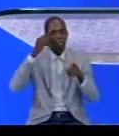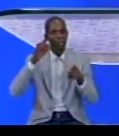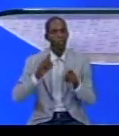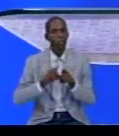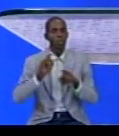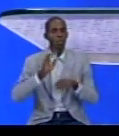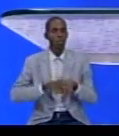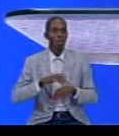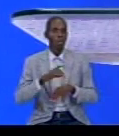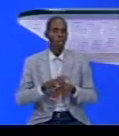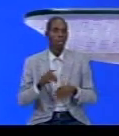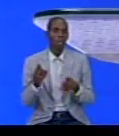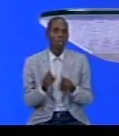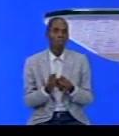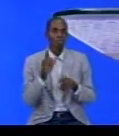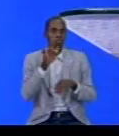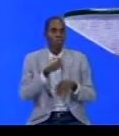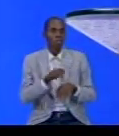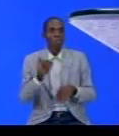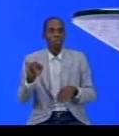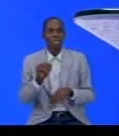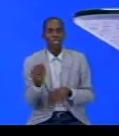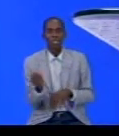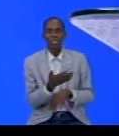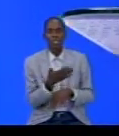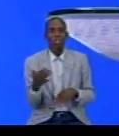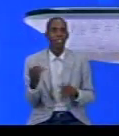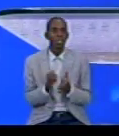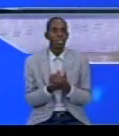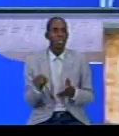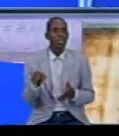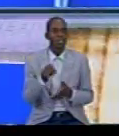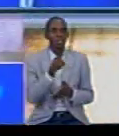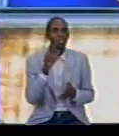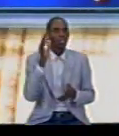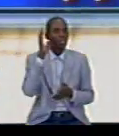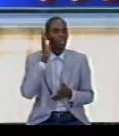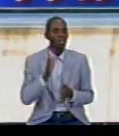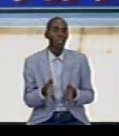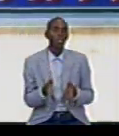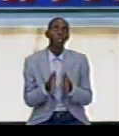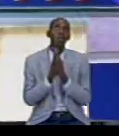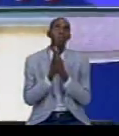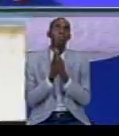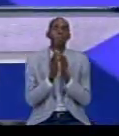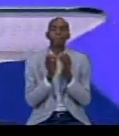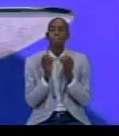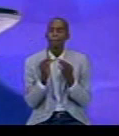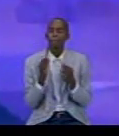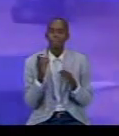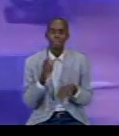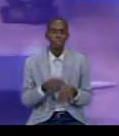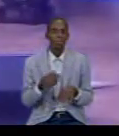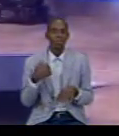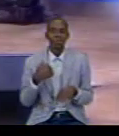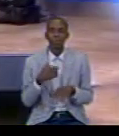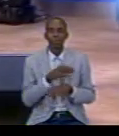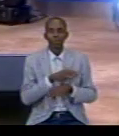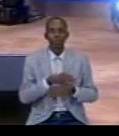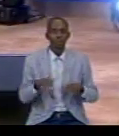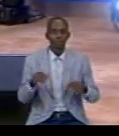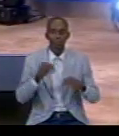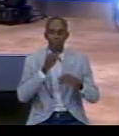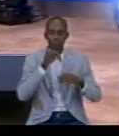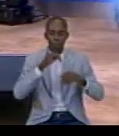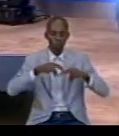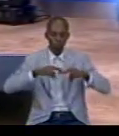earth as touching anything that they shall ask. Many times we do not